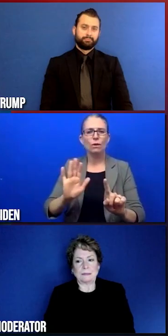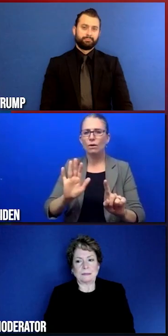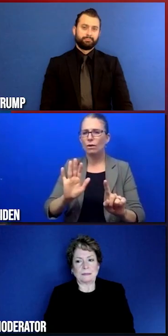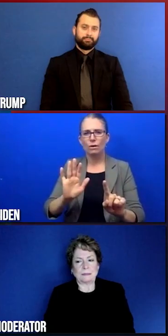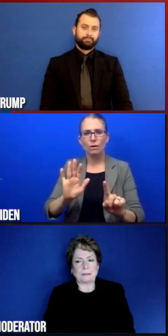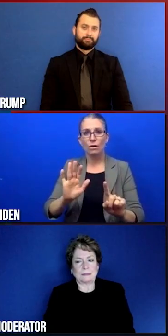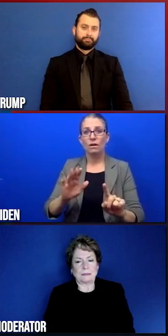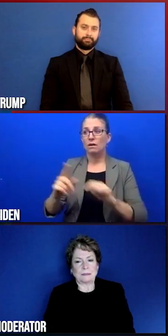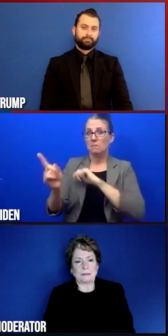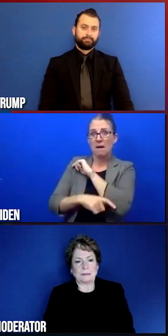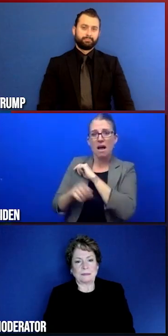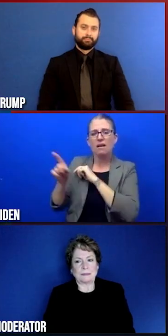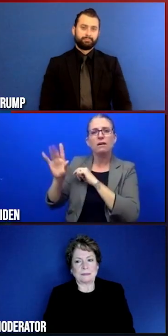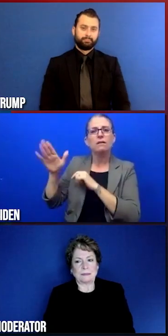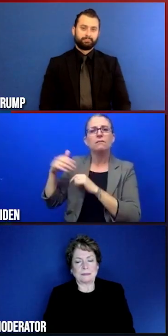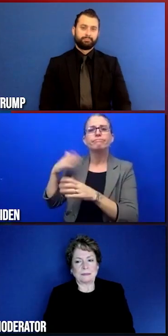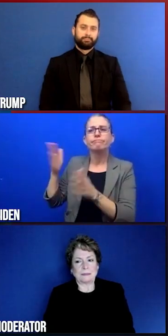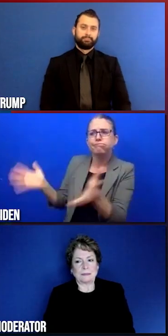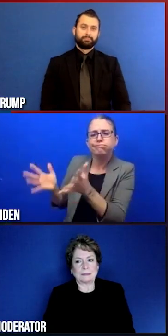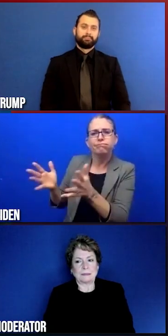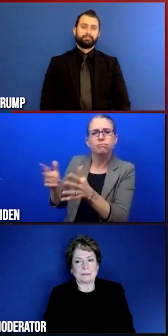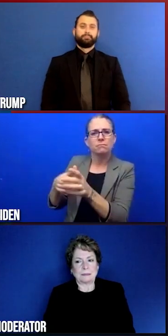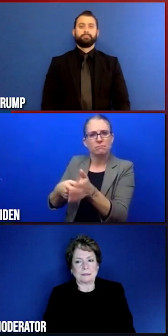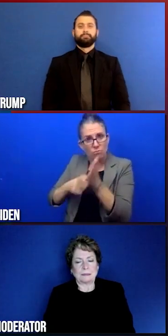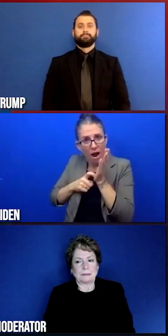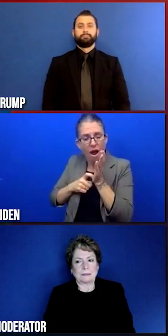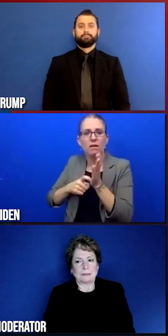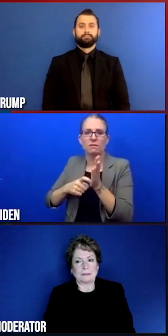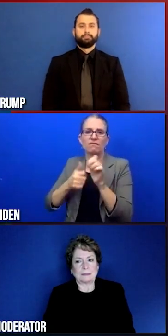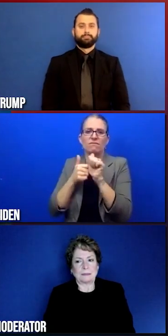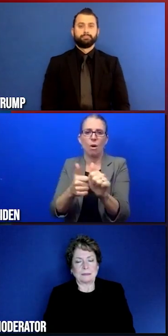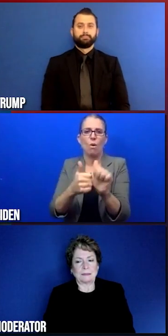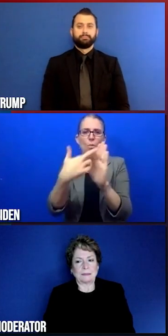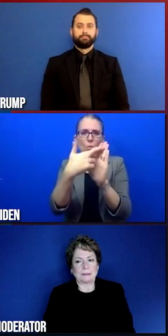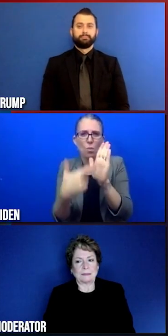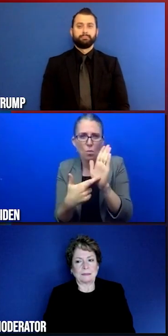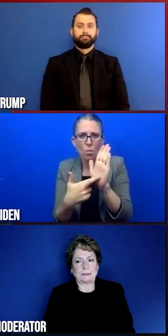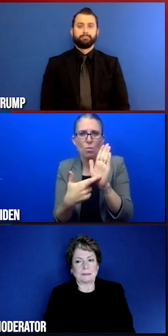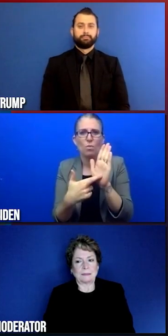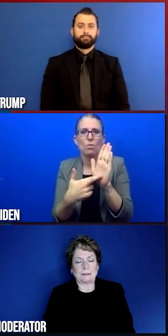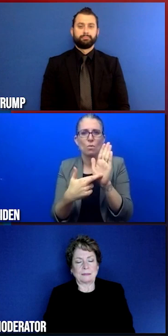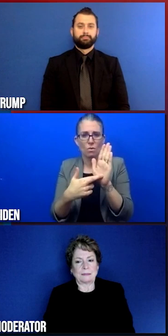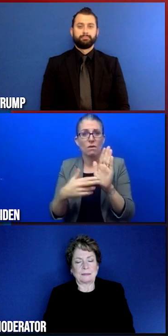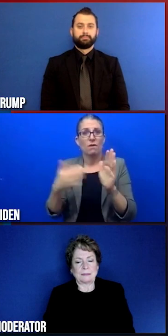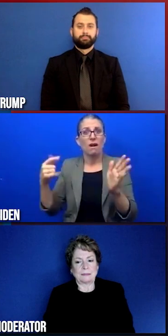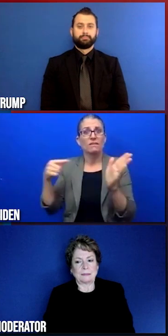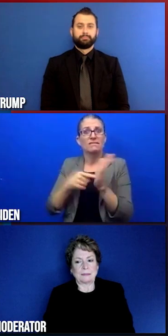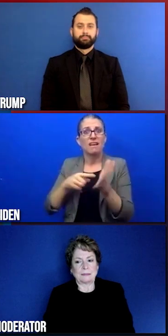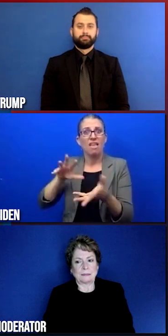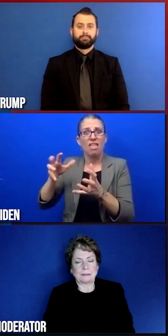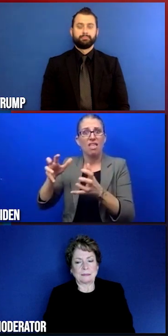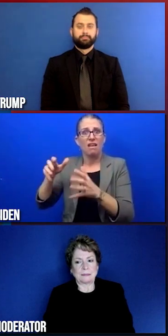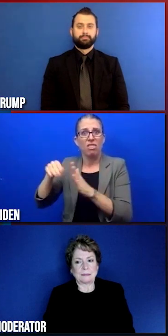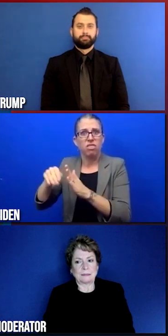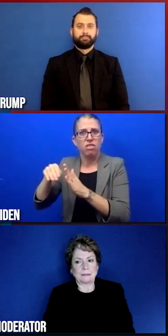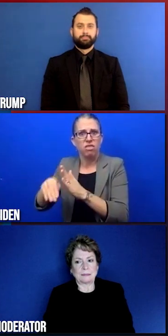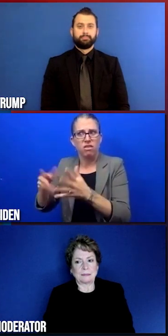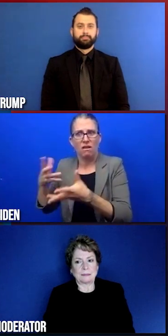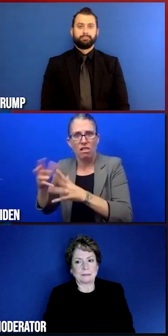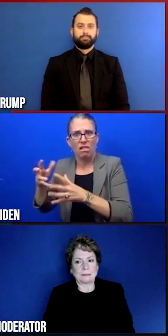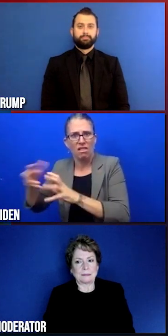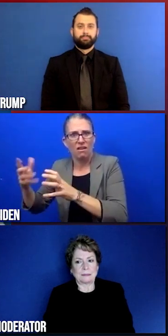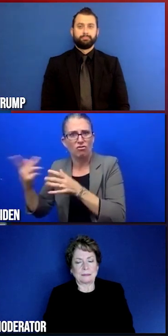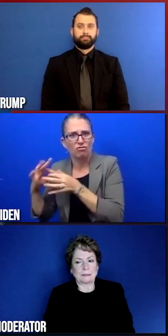China, up, not down. We are making sure that in order to do business in China, you have to give all your intellectual property. You have